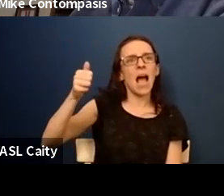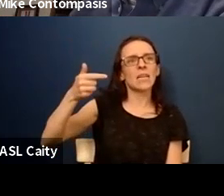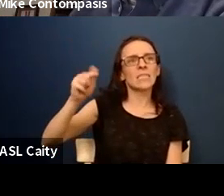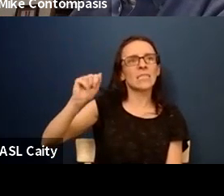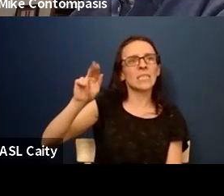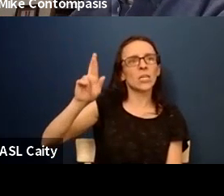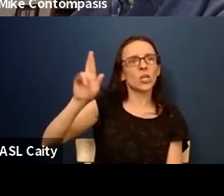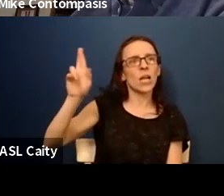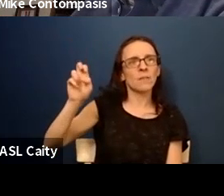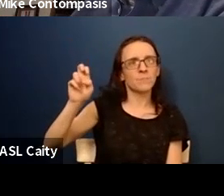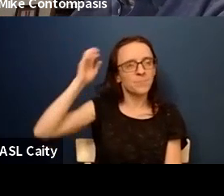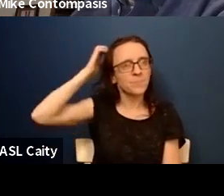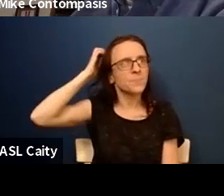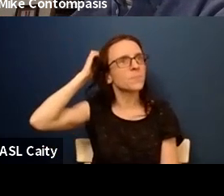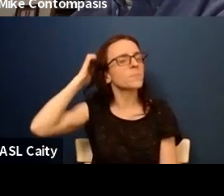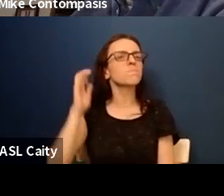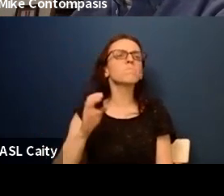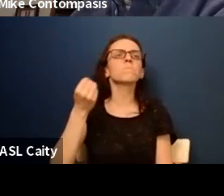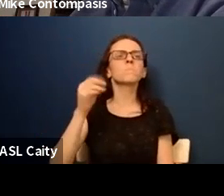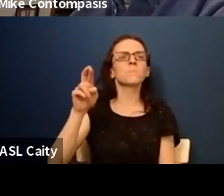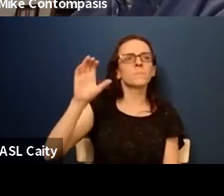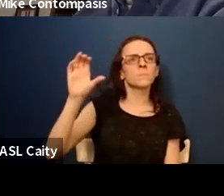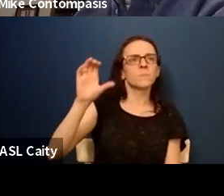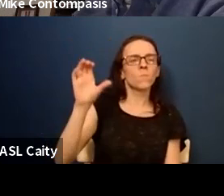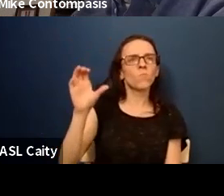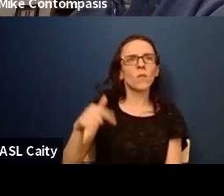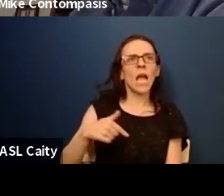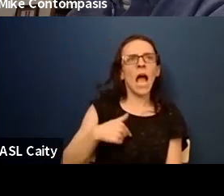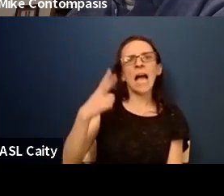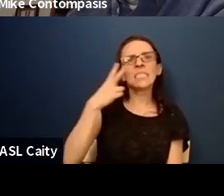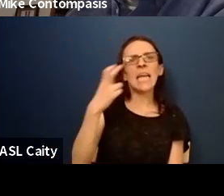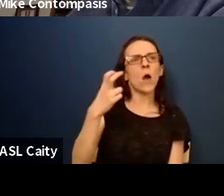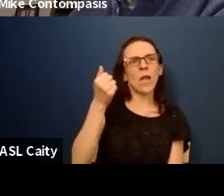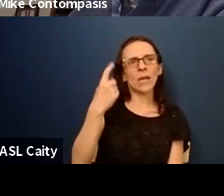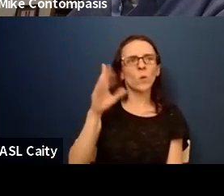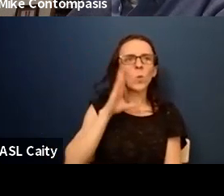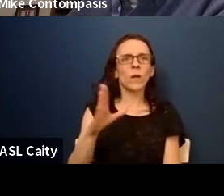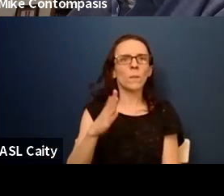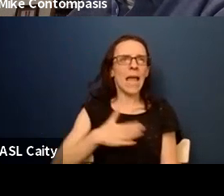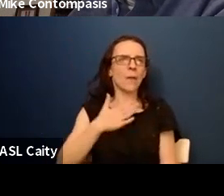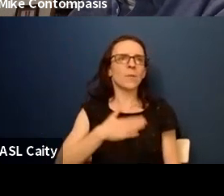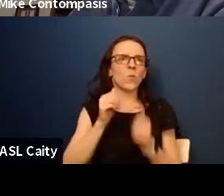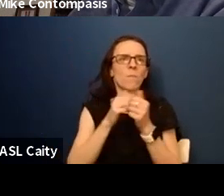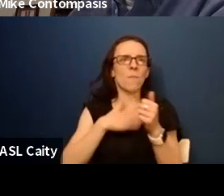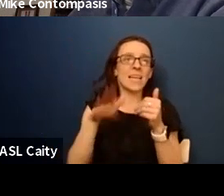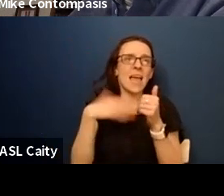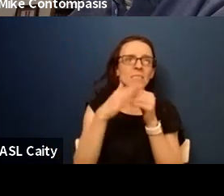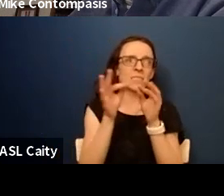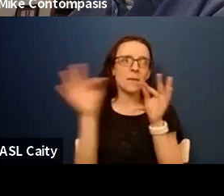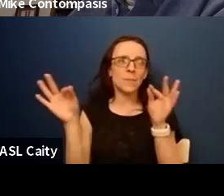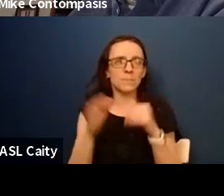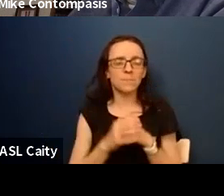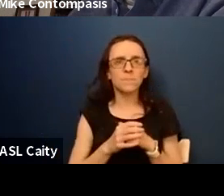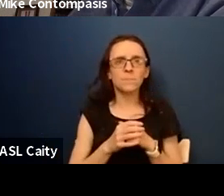Yeah, I doubt whether anybody is going to appreciate what I'm going to say, but it's, I keep hearing